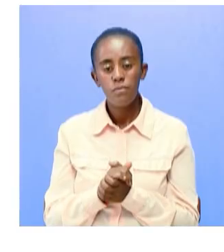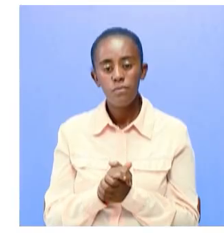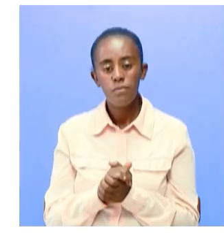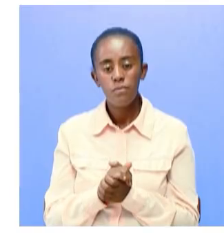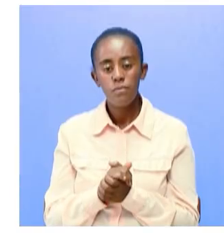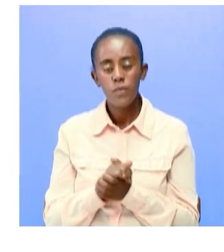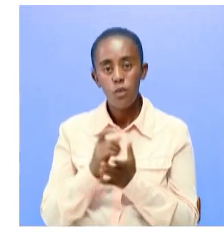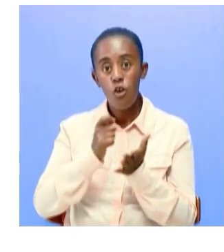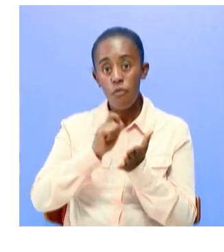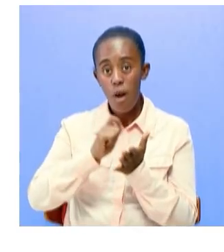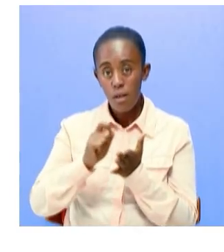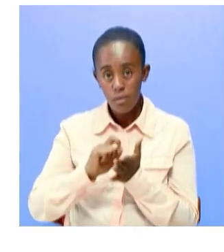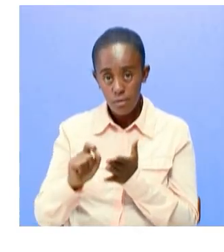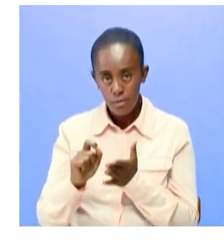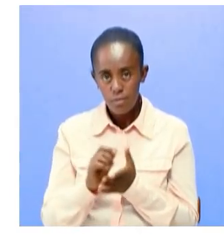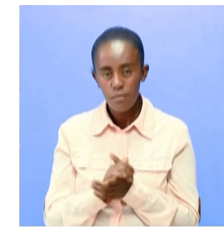Write